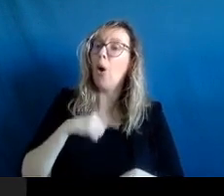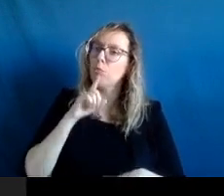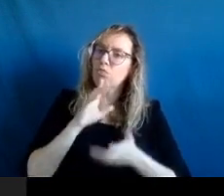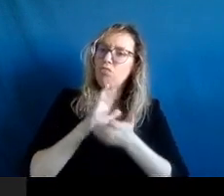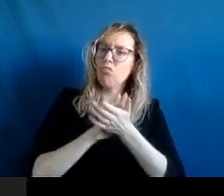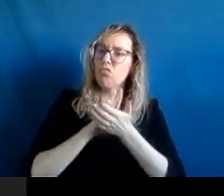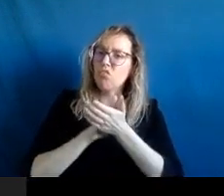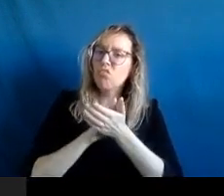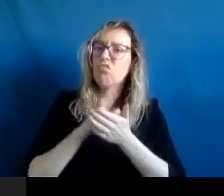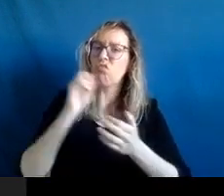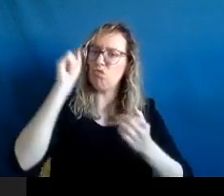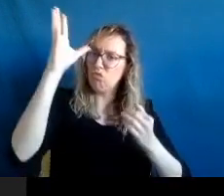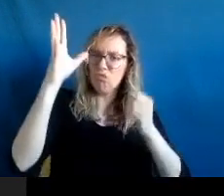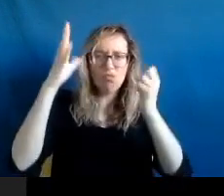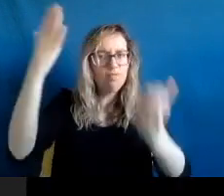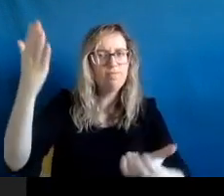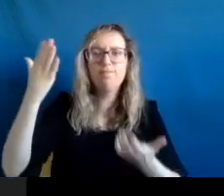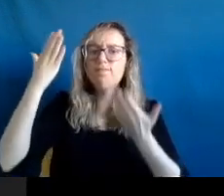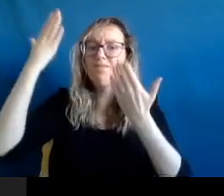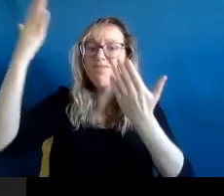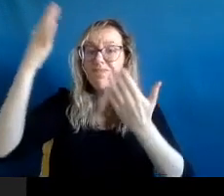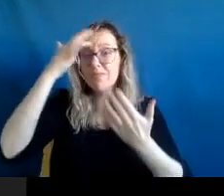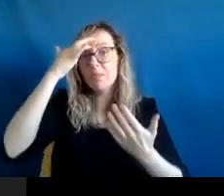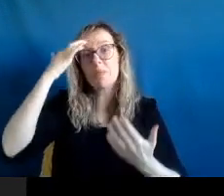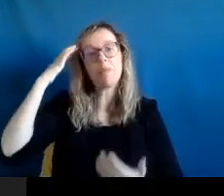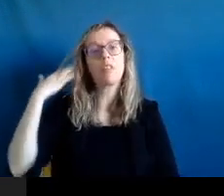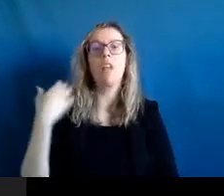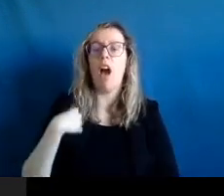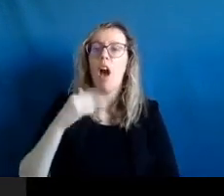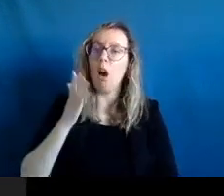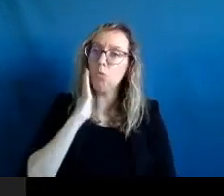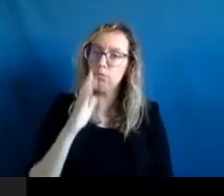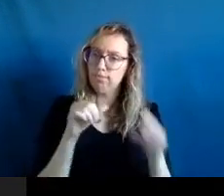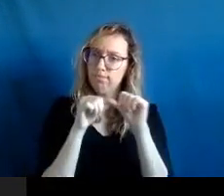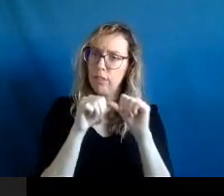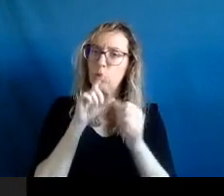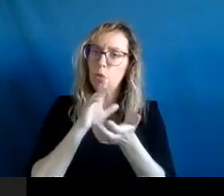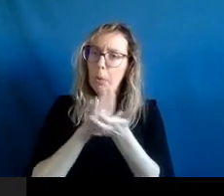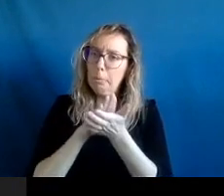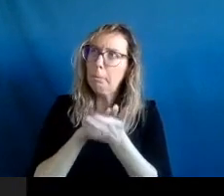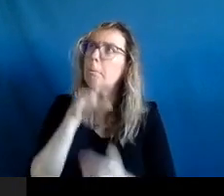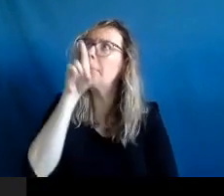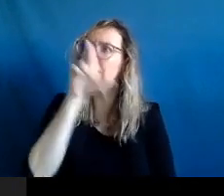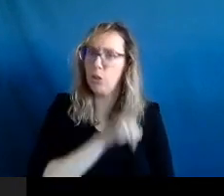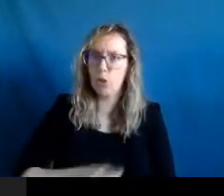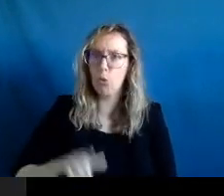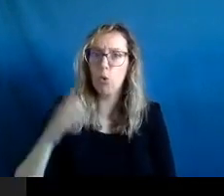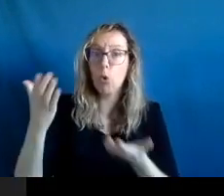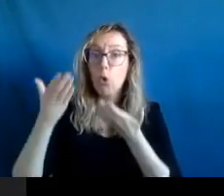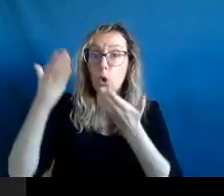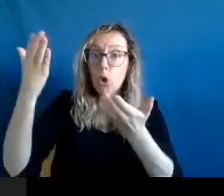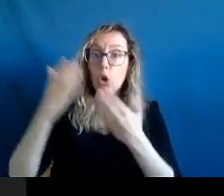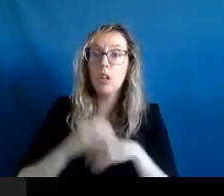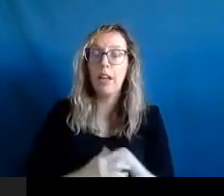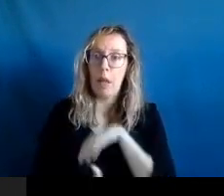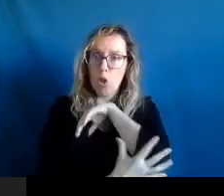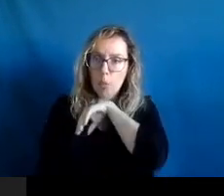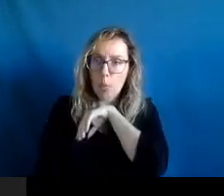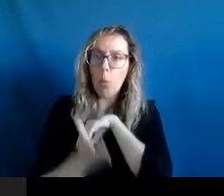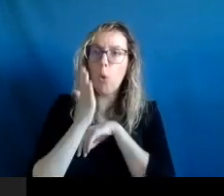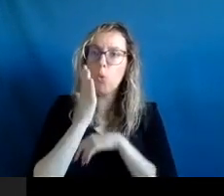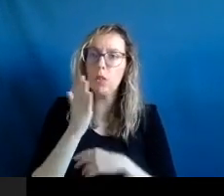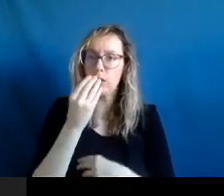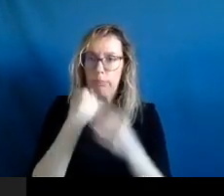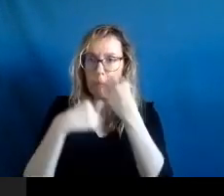great congregation. My vows I will pay before those who worship the Lord. The poor shall eat and be